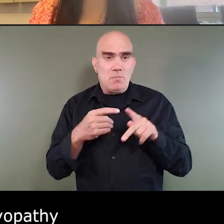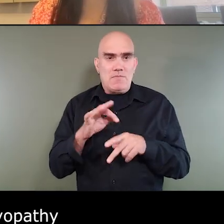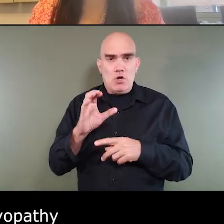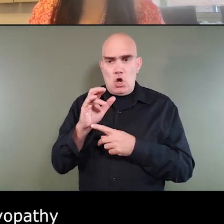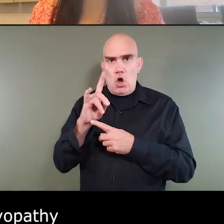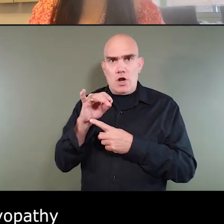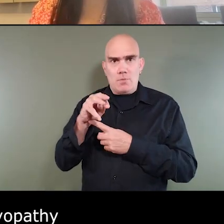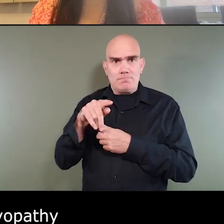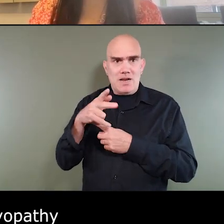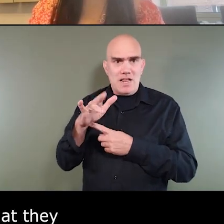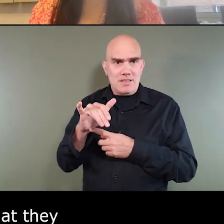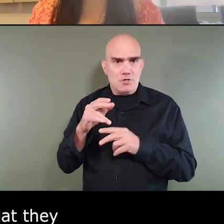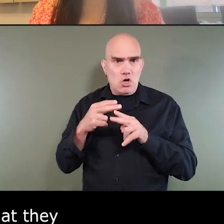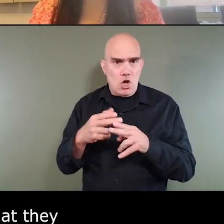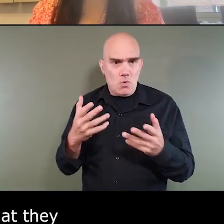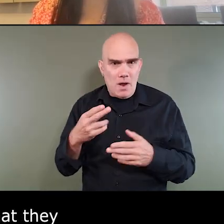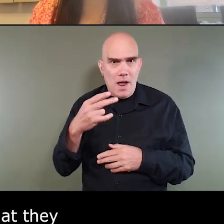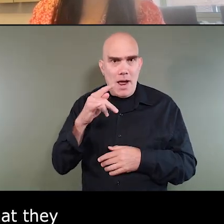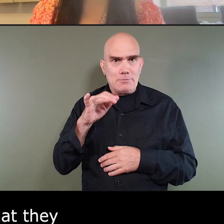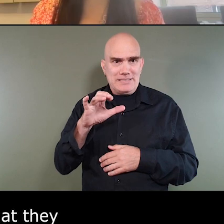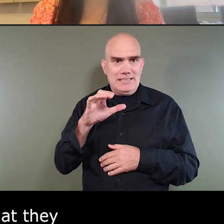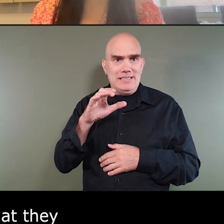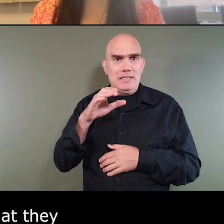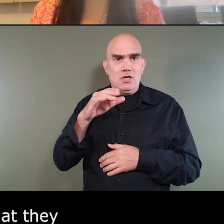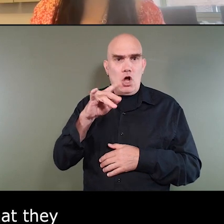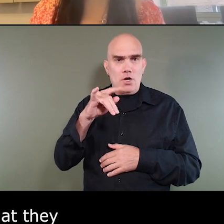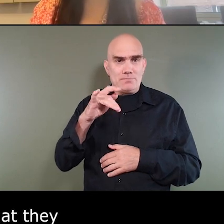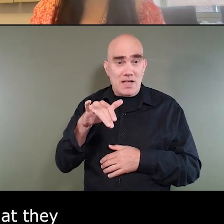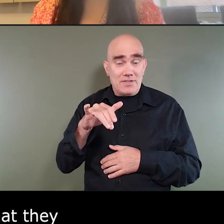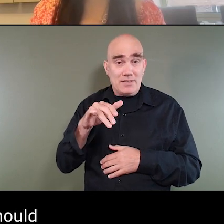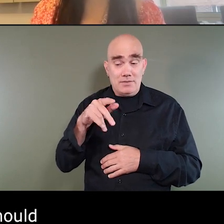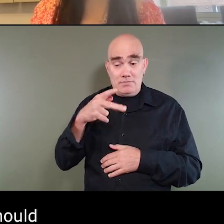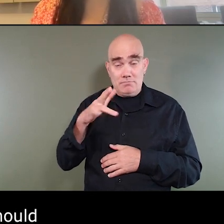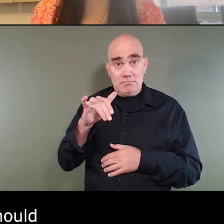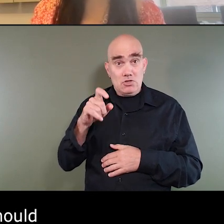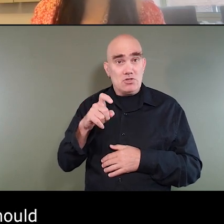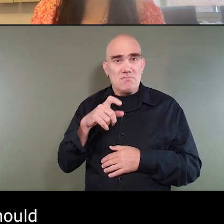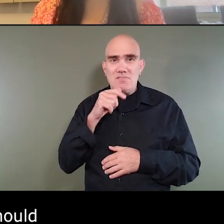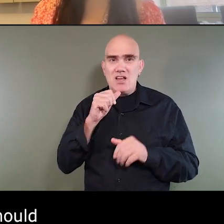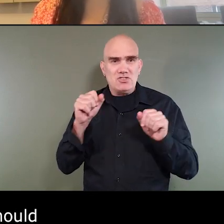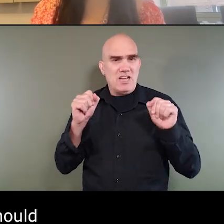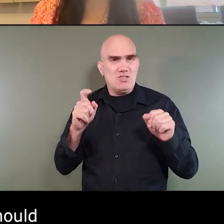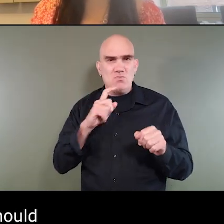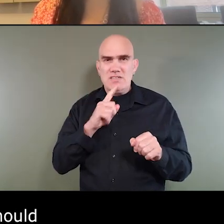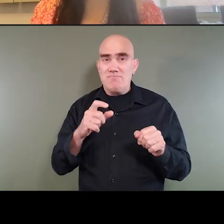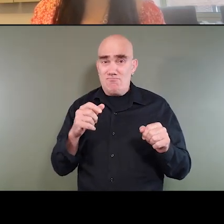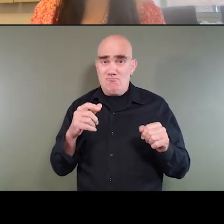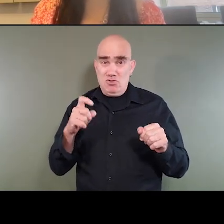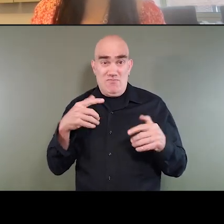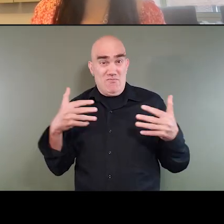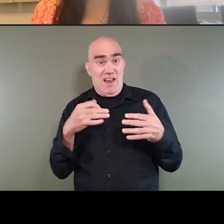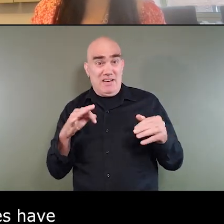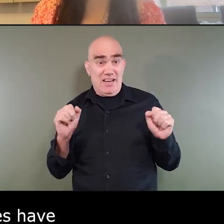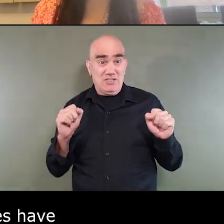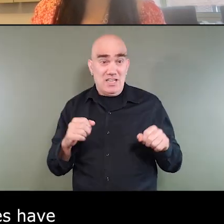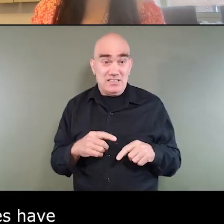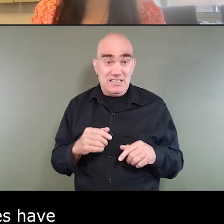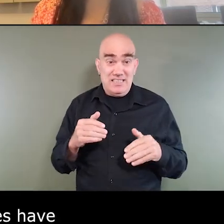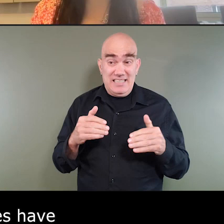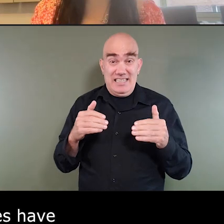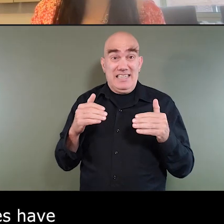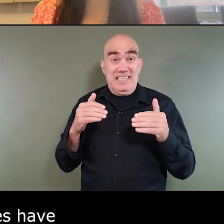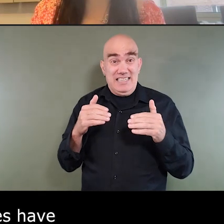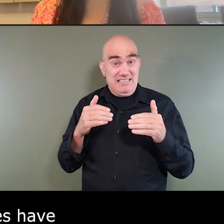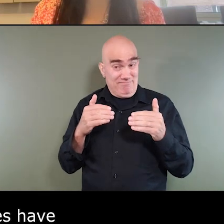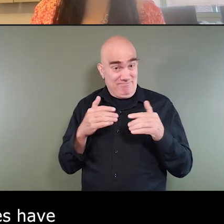of cardiomyopathy called hypertrophic cardiomyopathy that they really should not exercise and that they should be afraid of exercise, even our